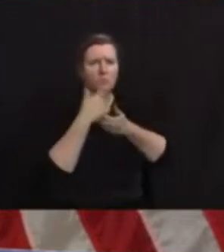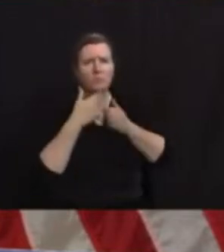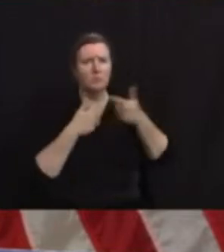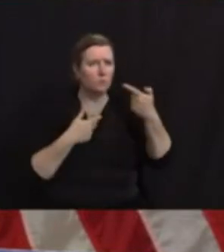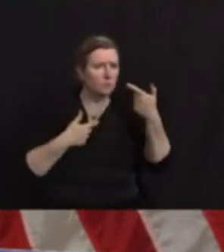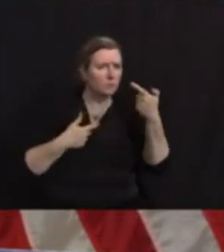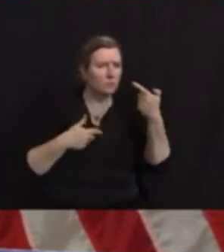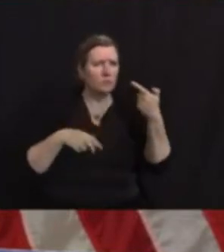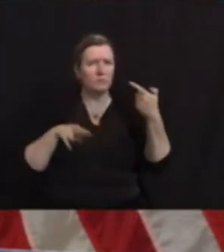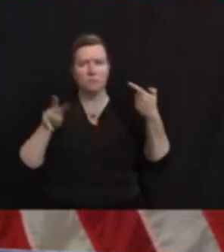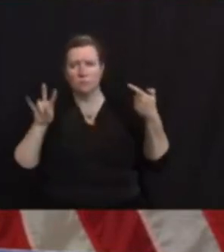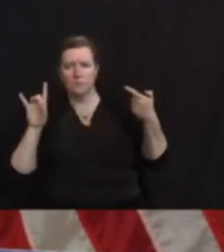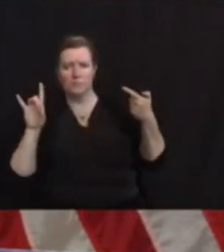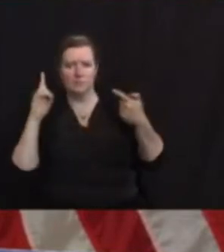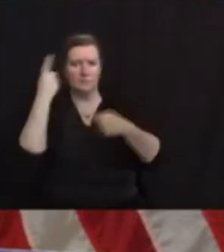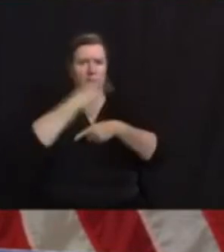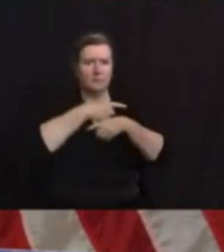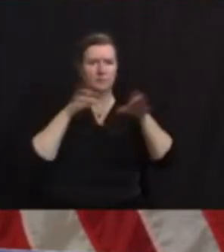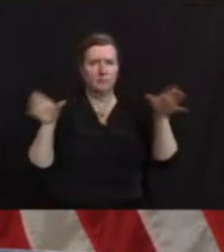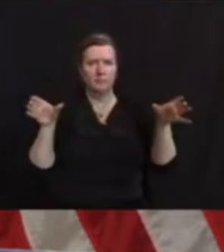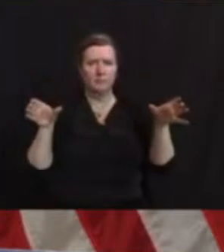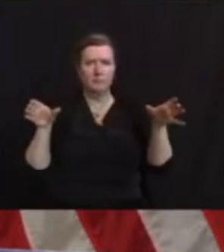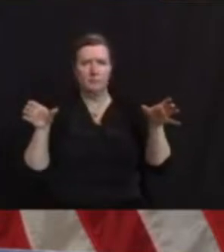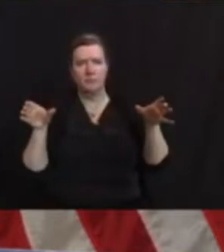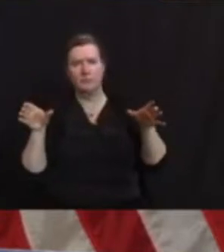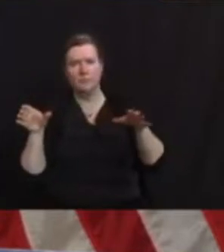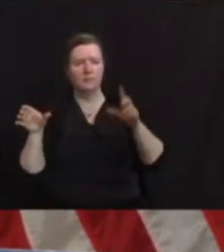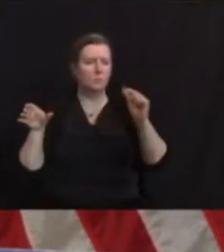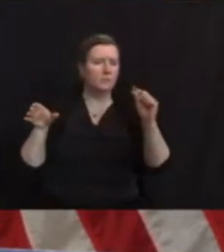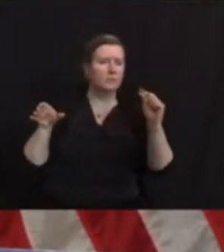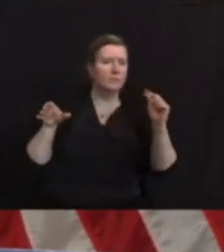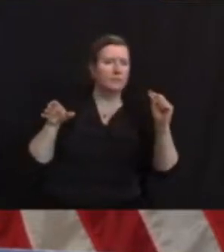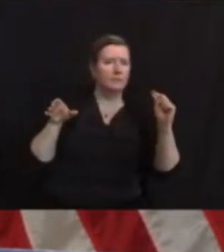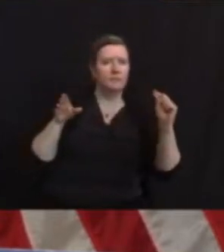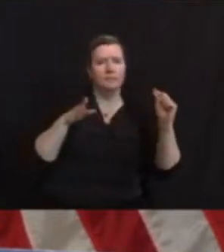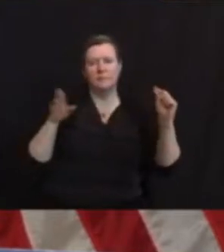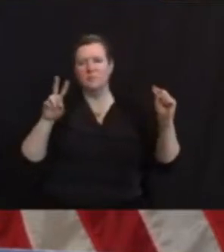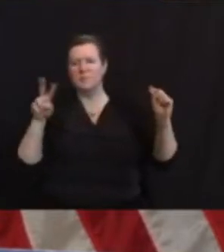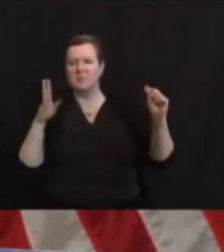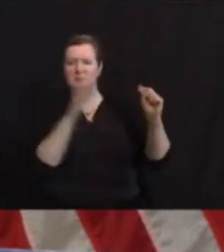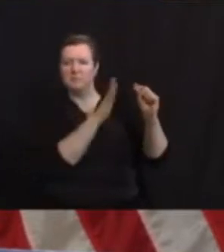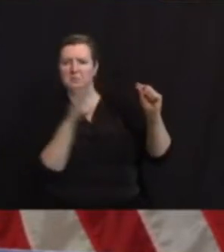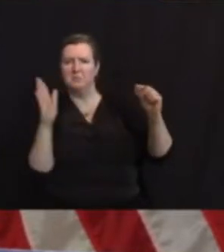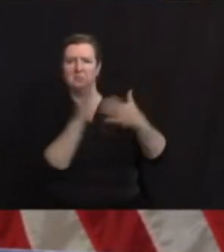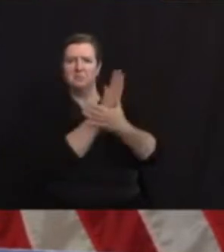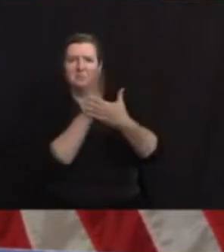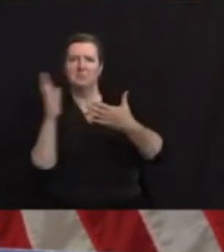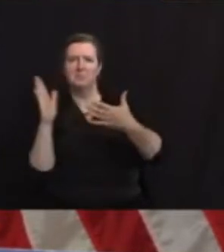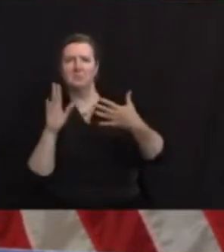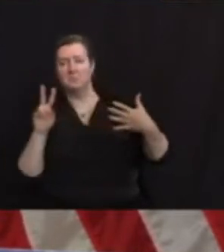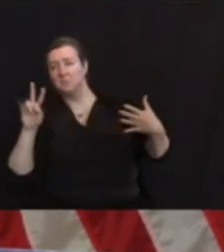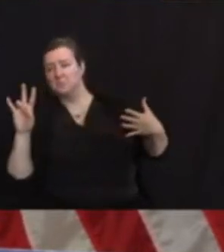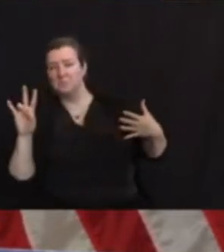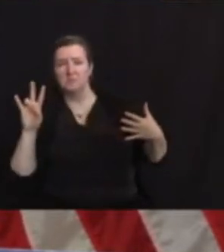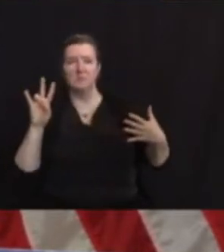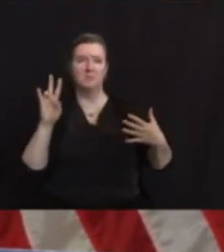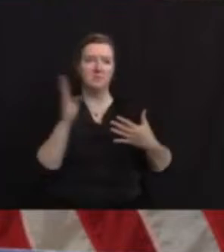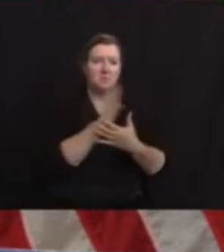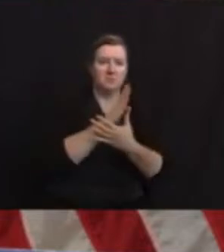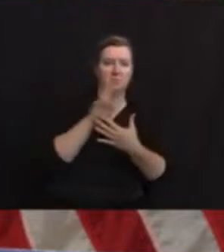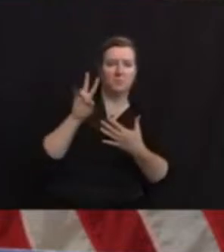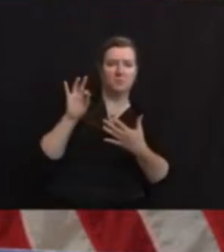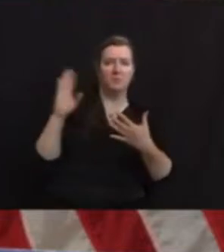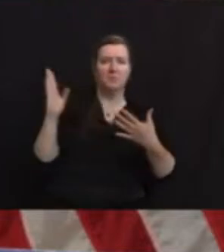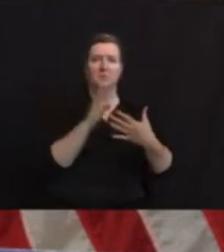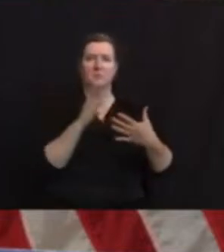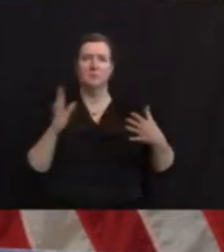might be a variation of a day or so. And we've gotten people to think that way, and it's important because we don't want people hoarding for that second